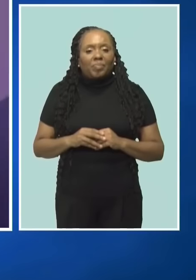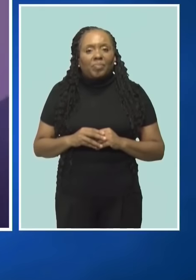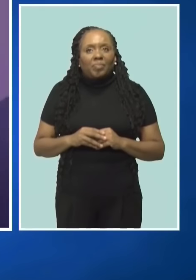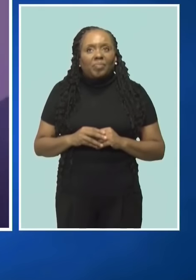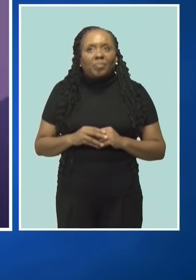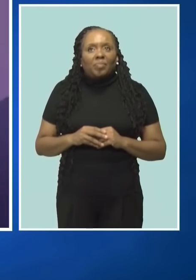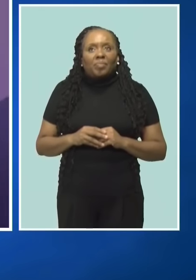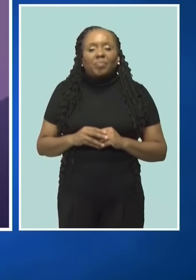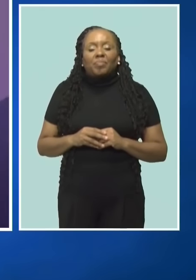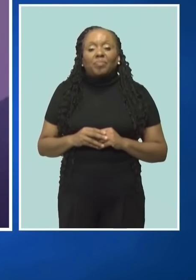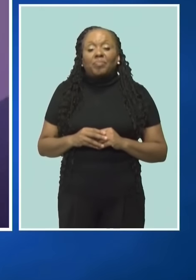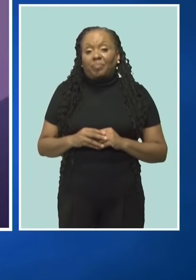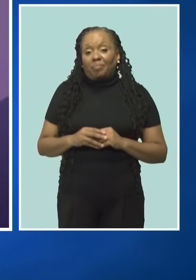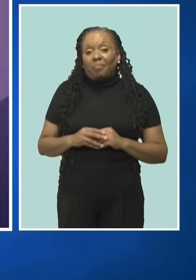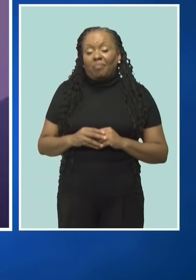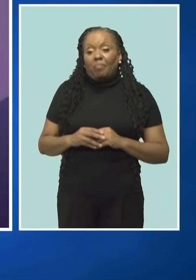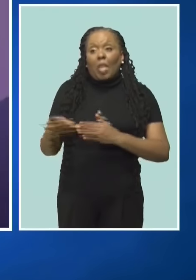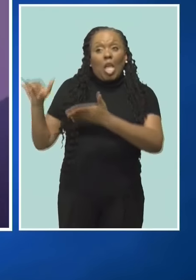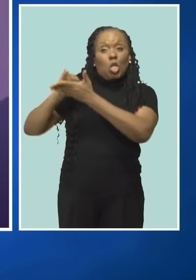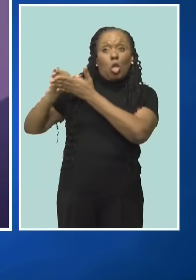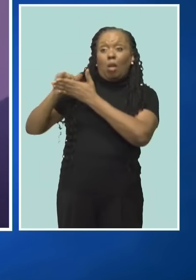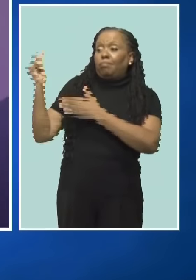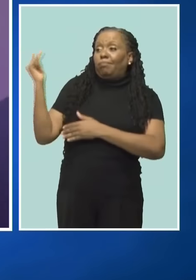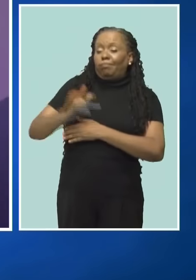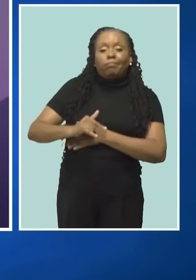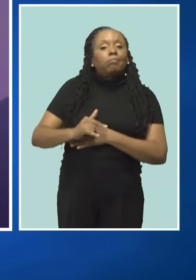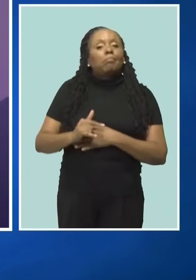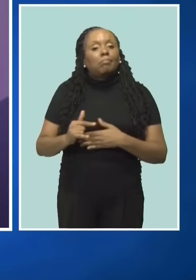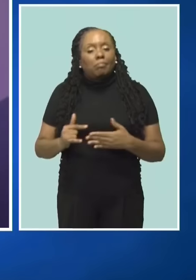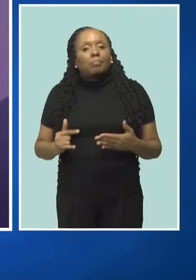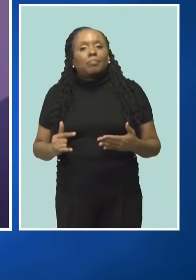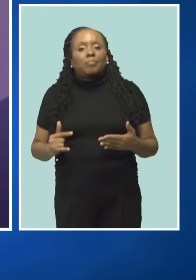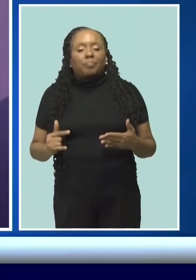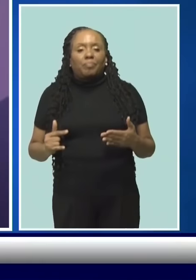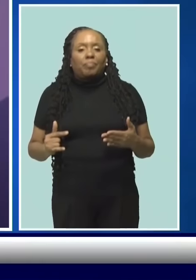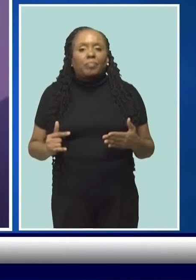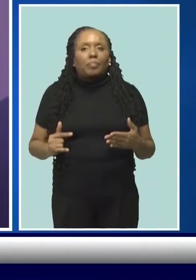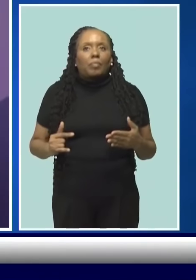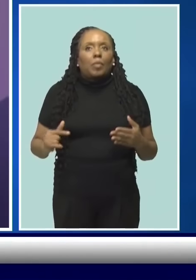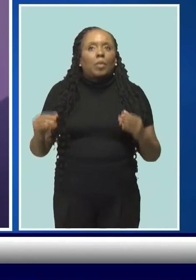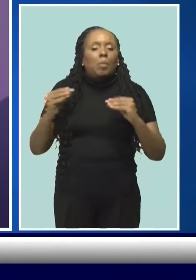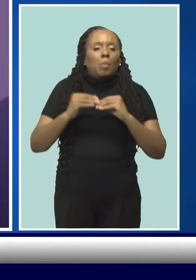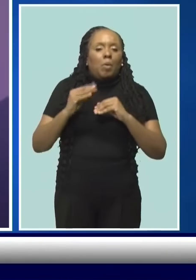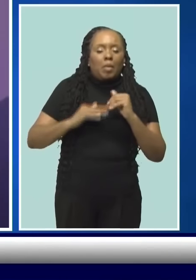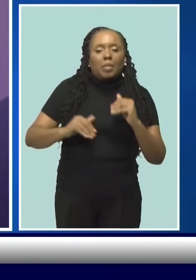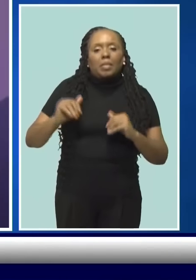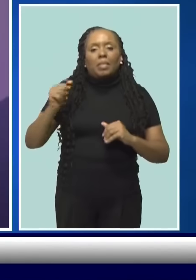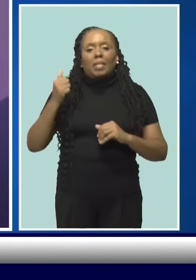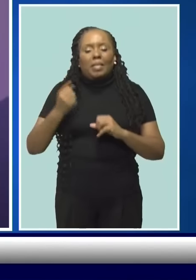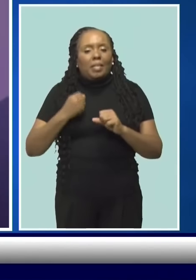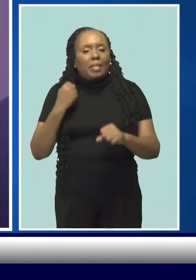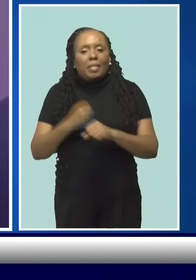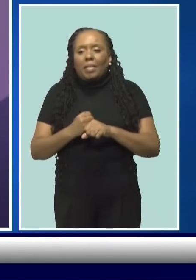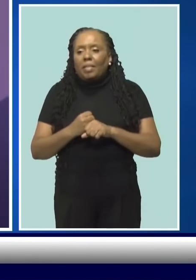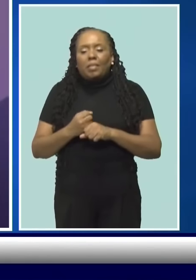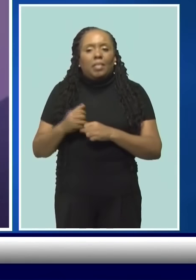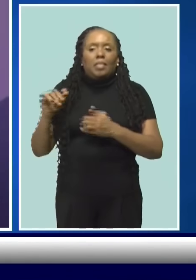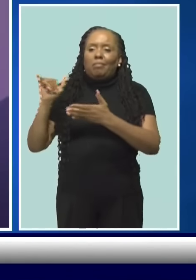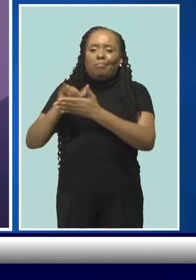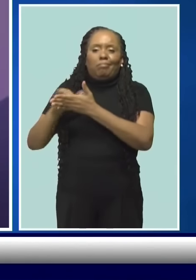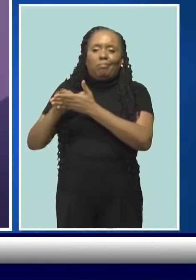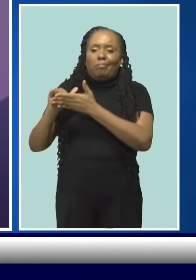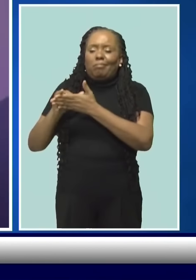The return of this service also marks the return of, for more than a decade, the absence of American Airlines from John F.